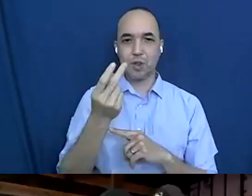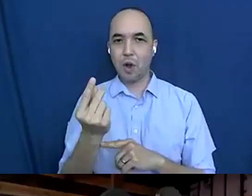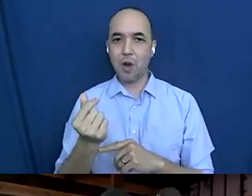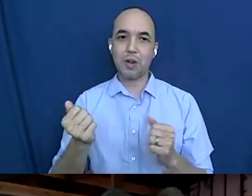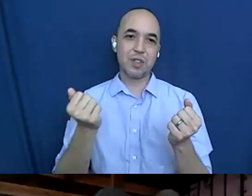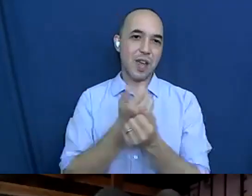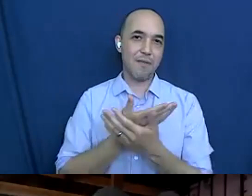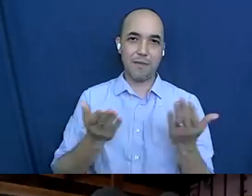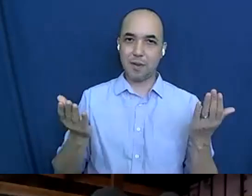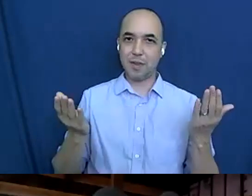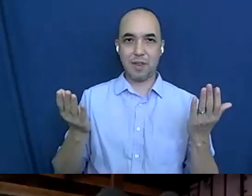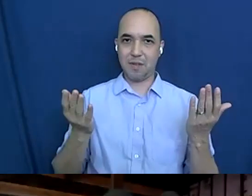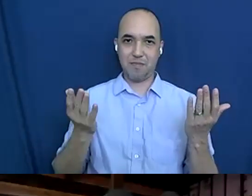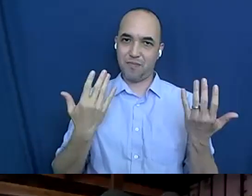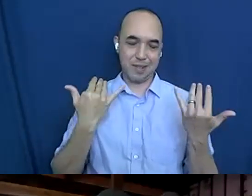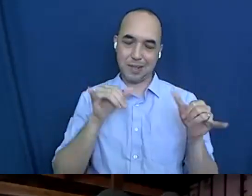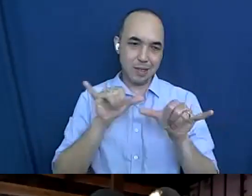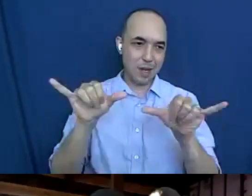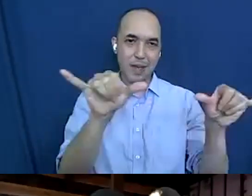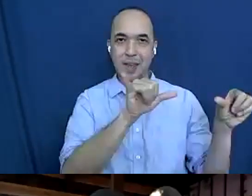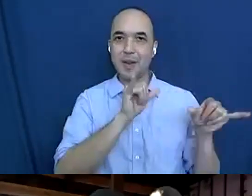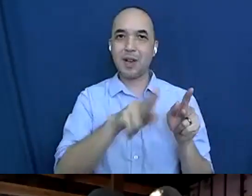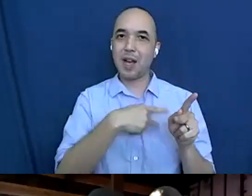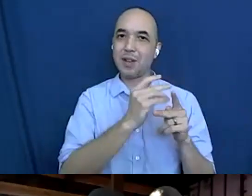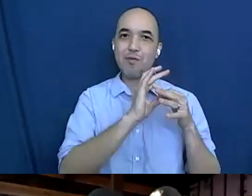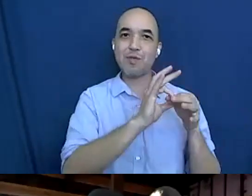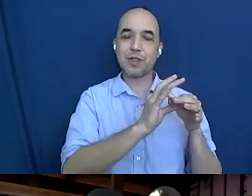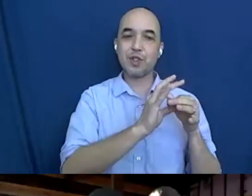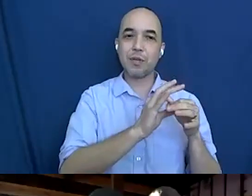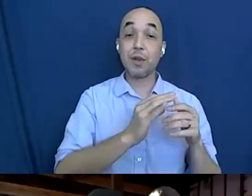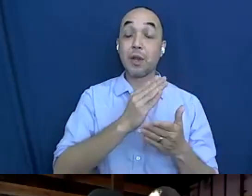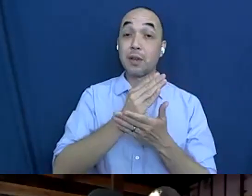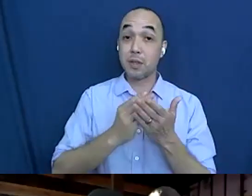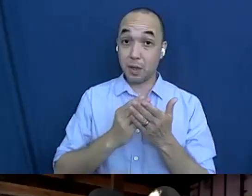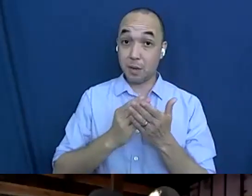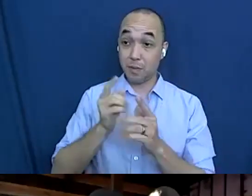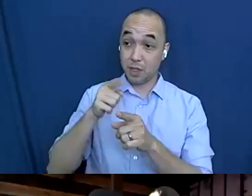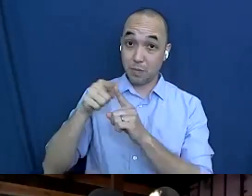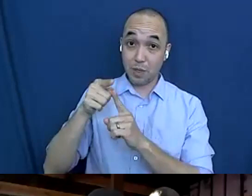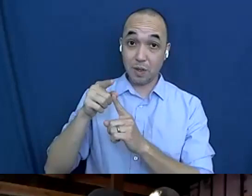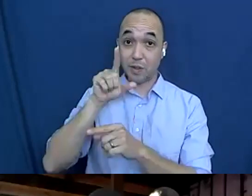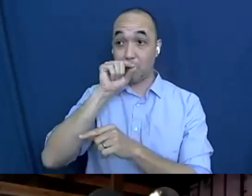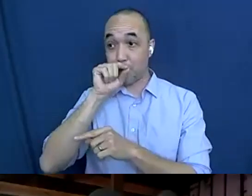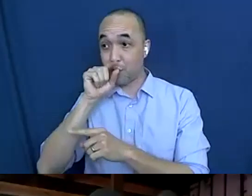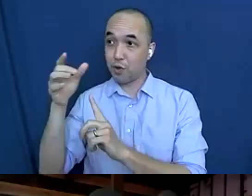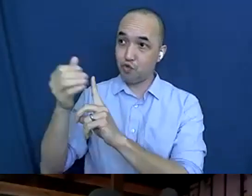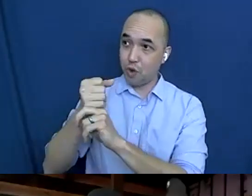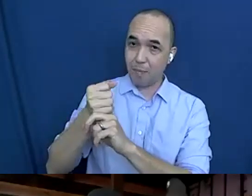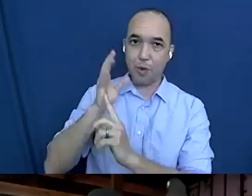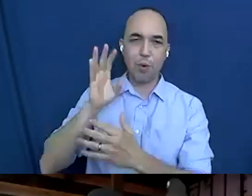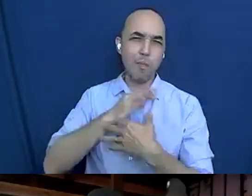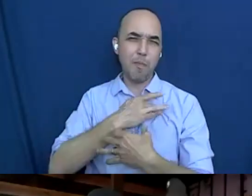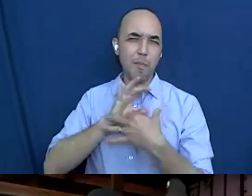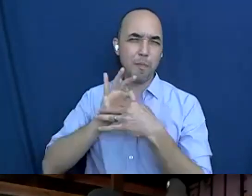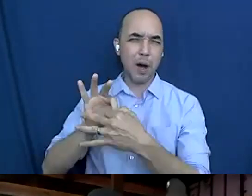I do with one to the other. Some particular birds that you trap, you get a bond with, but you know you